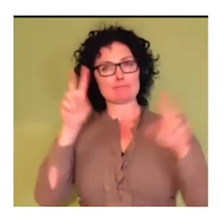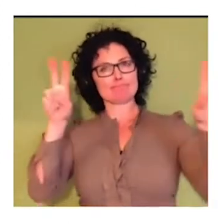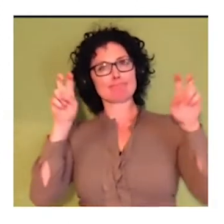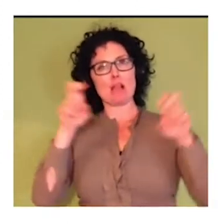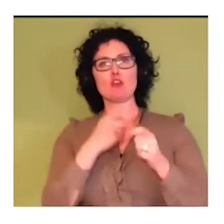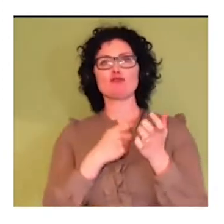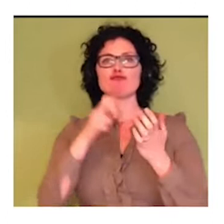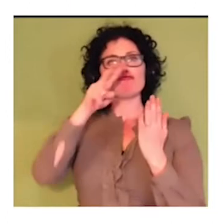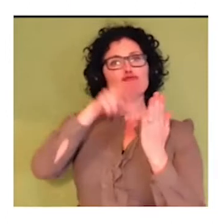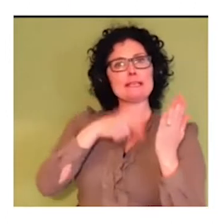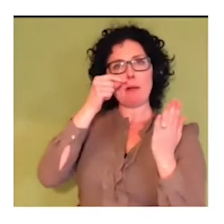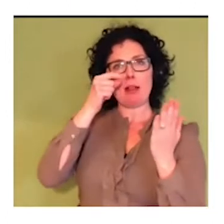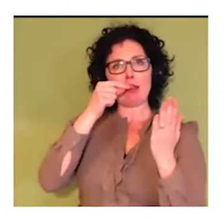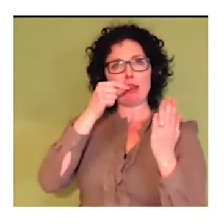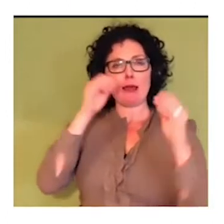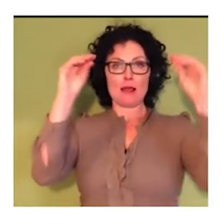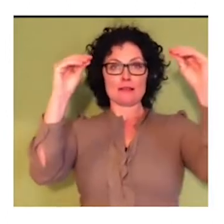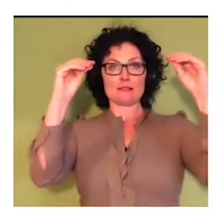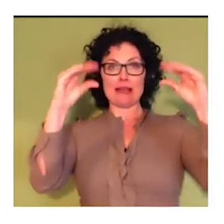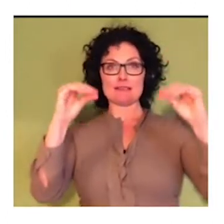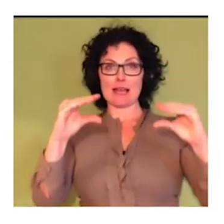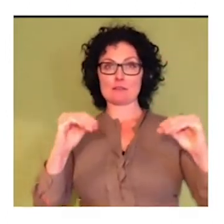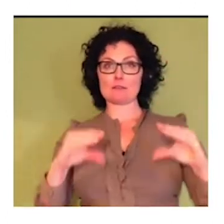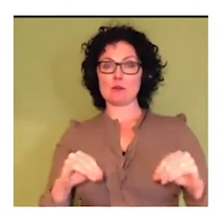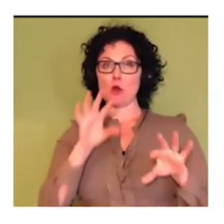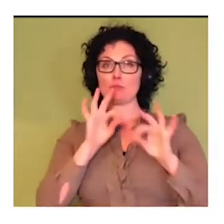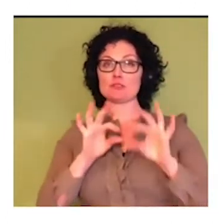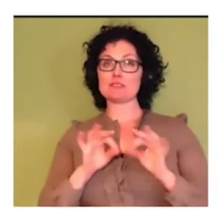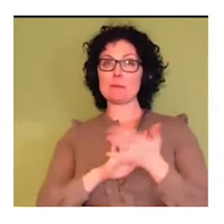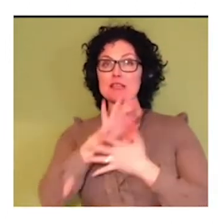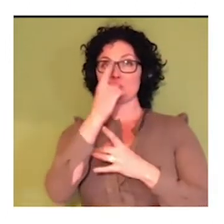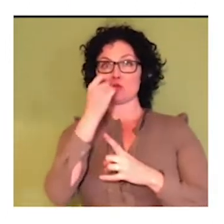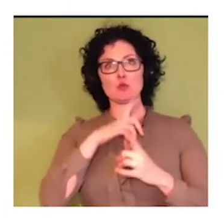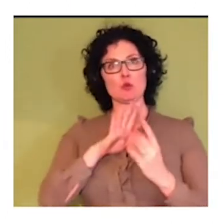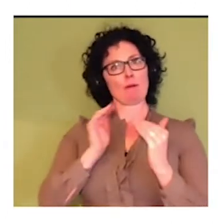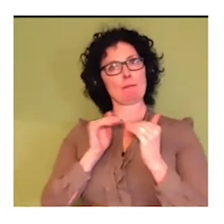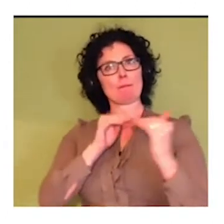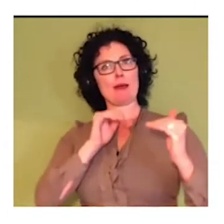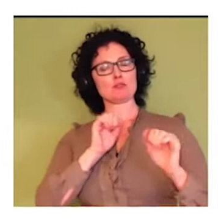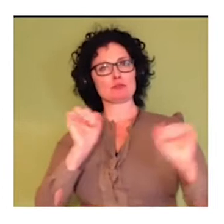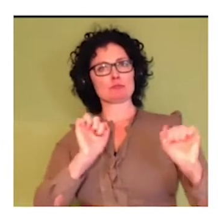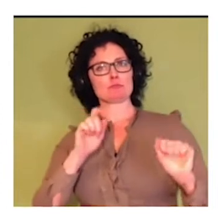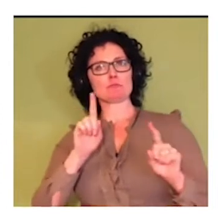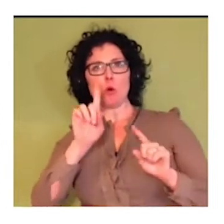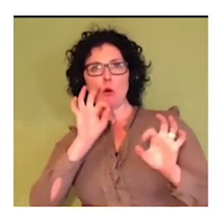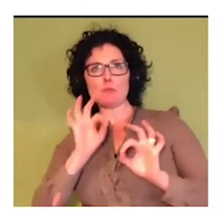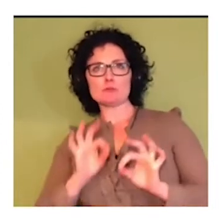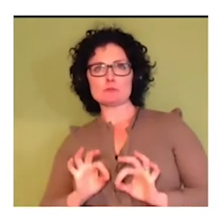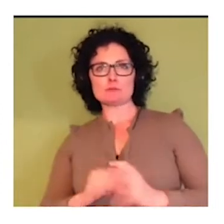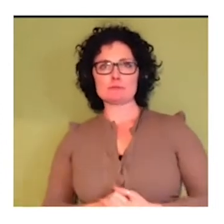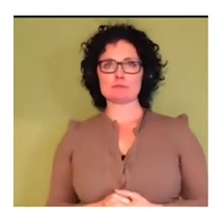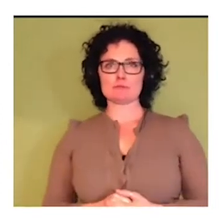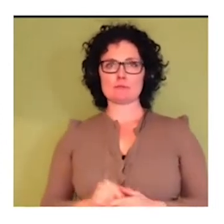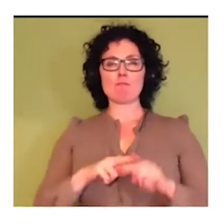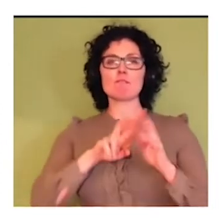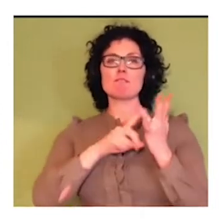Options for spacing are helpful in that these enable someone to personalize the presentation of the text on the display. Thorium Reader